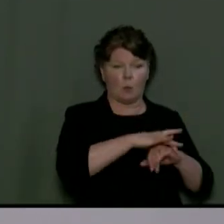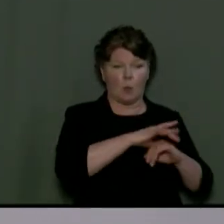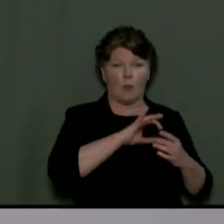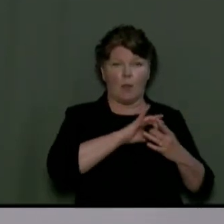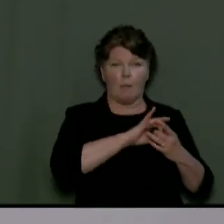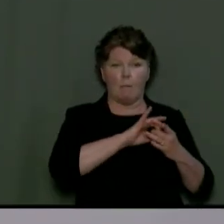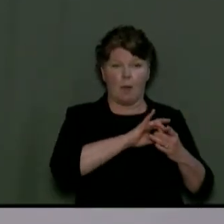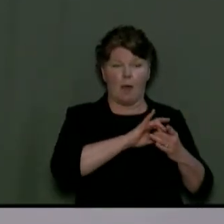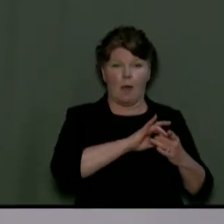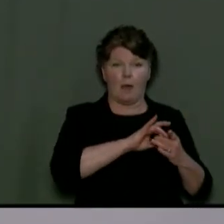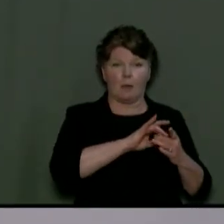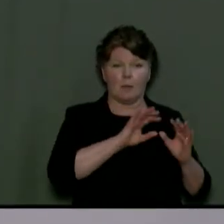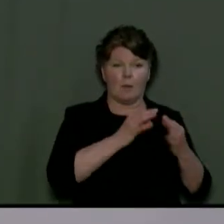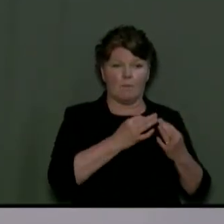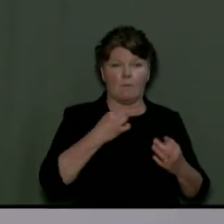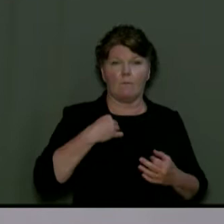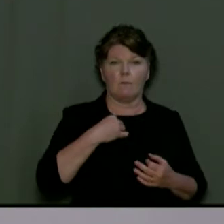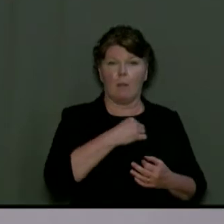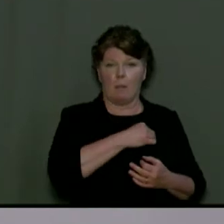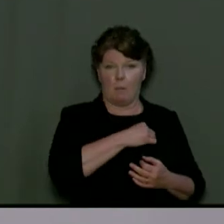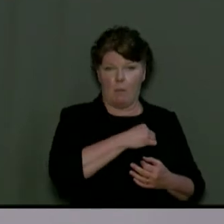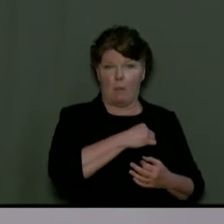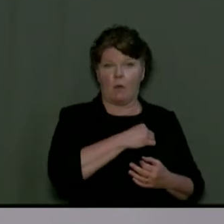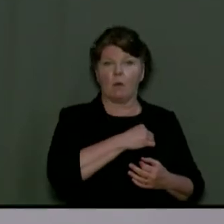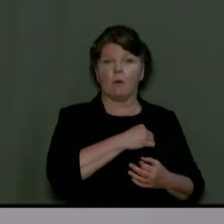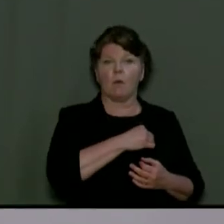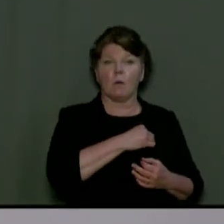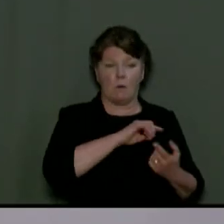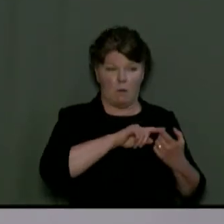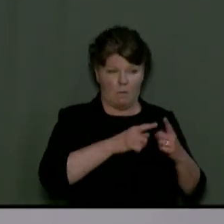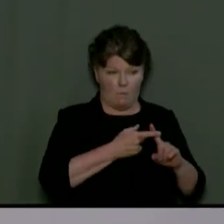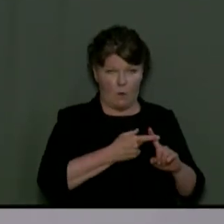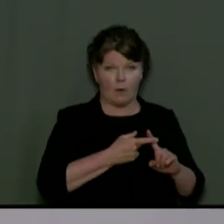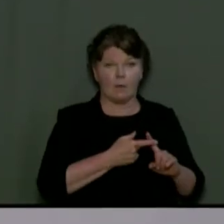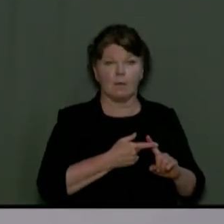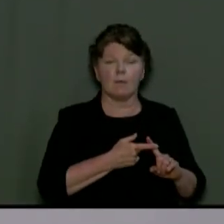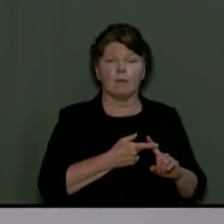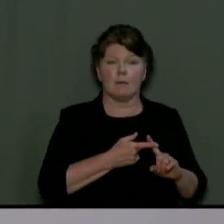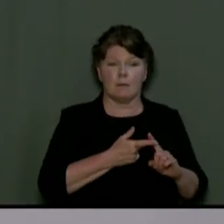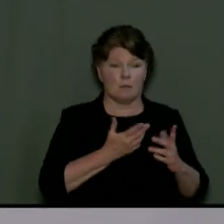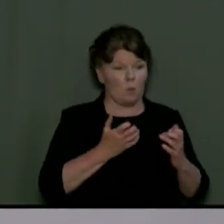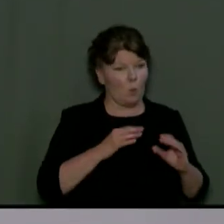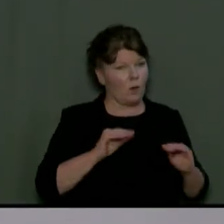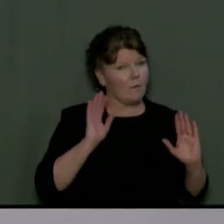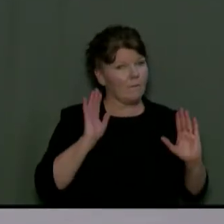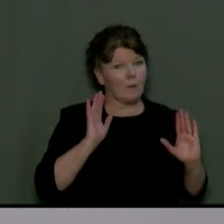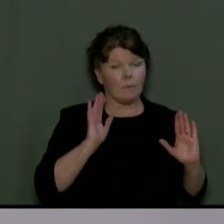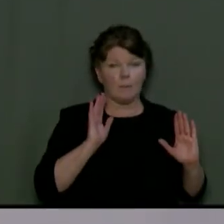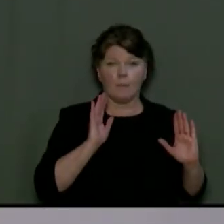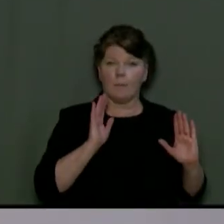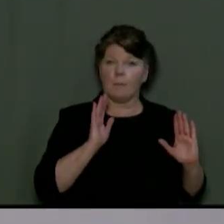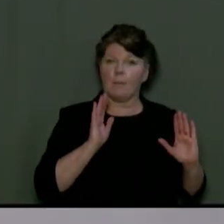bond between a family member or a friend.